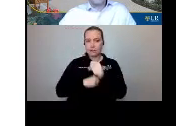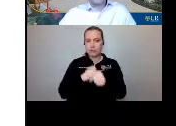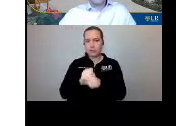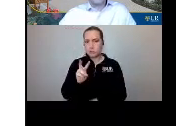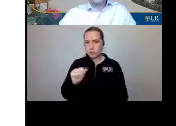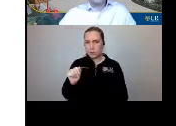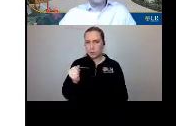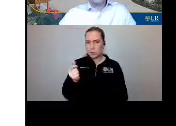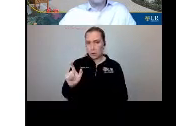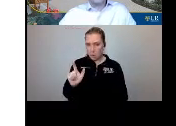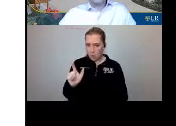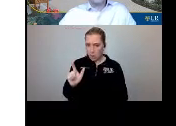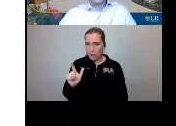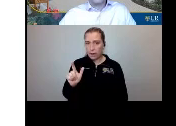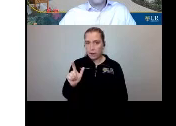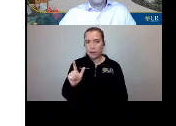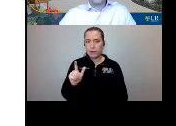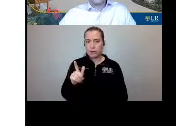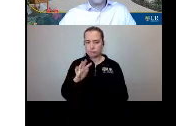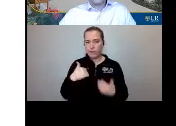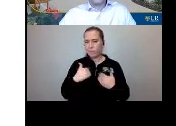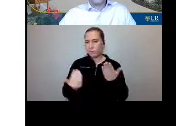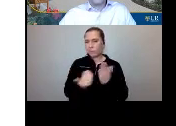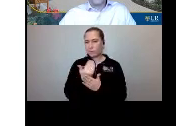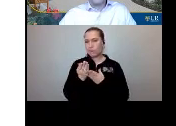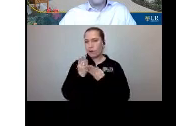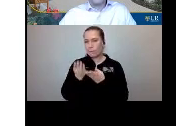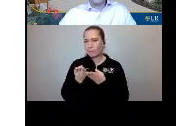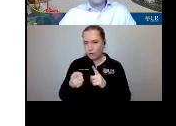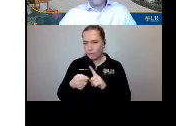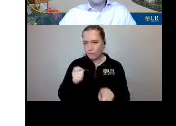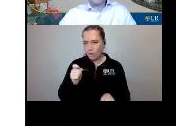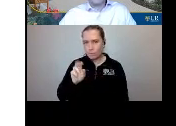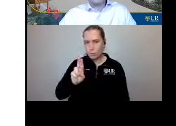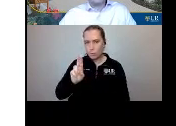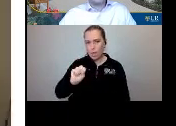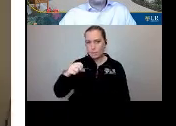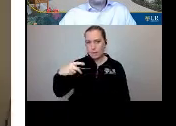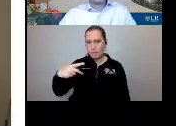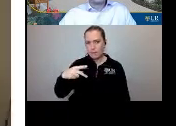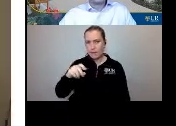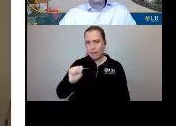bit about the updated recommendation criteria from the US Preventative Services Task Force.